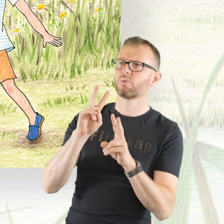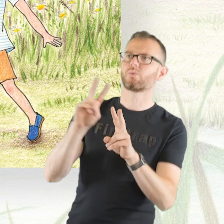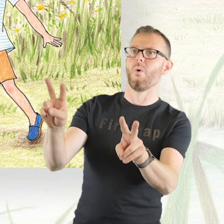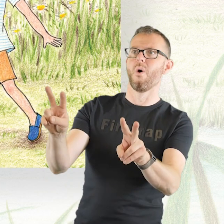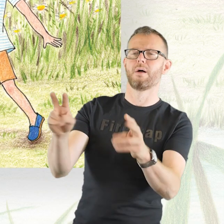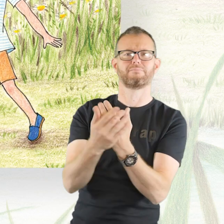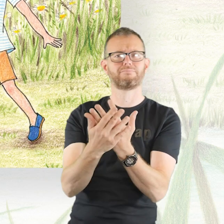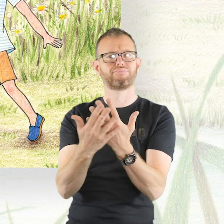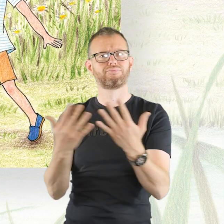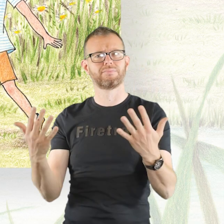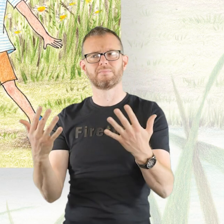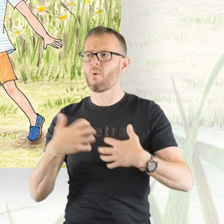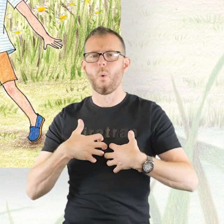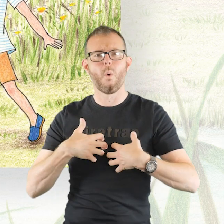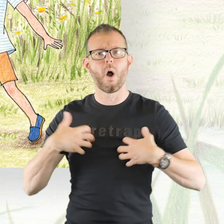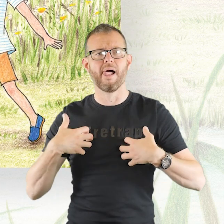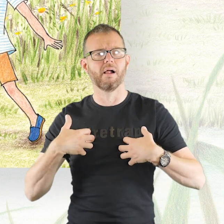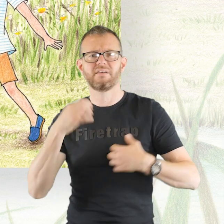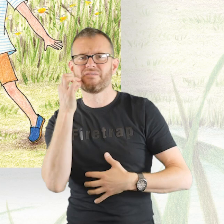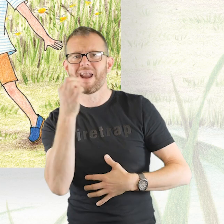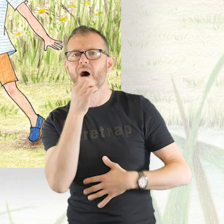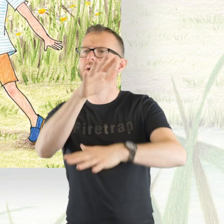They saw a lot of wildflowers in the meadows.